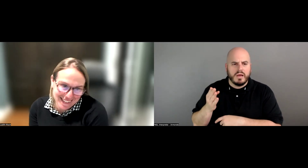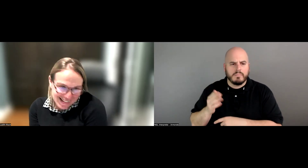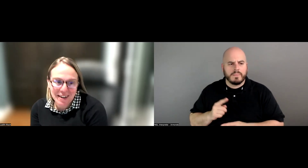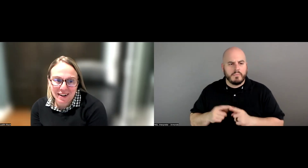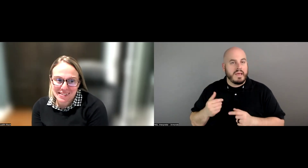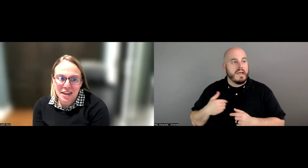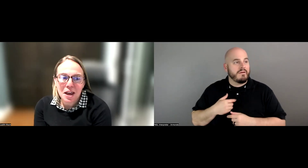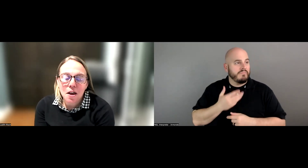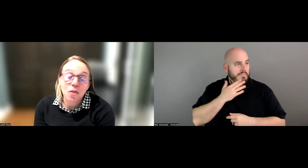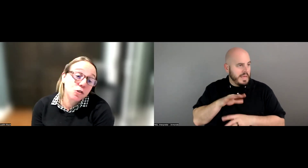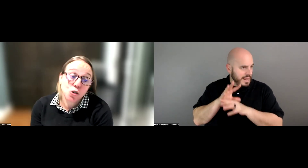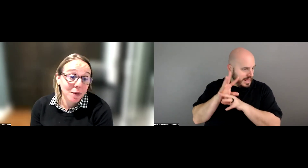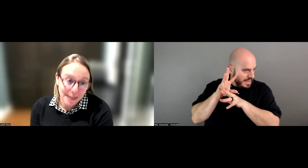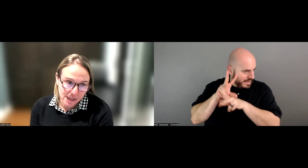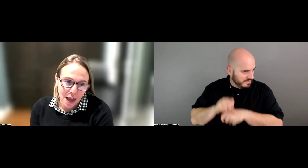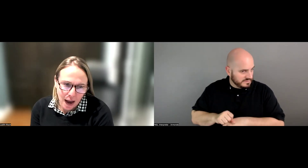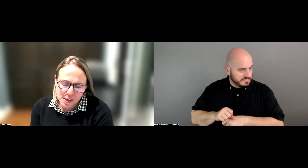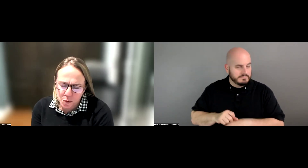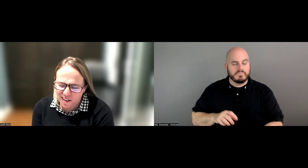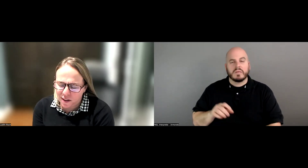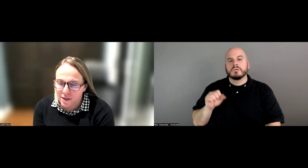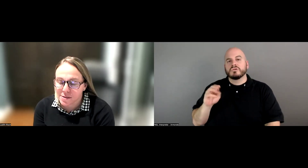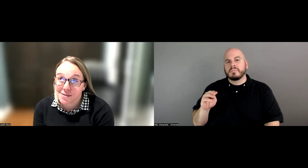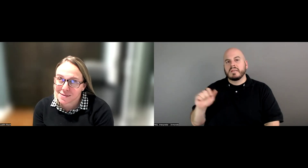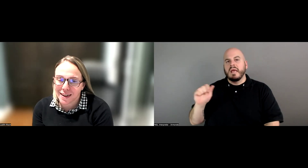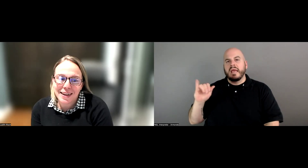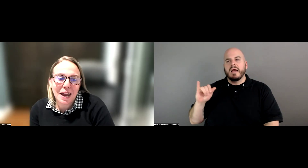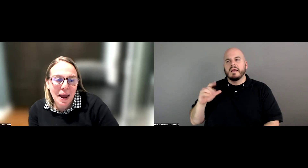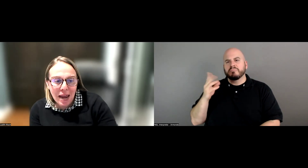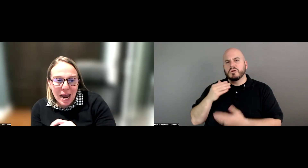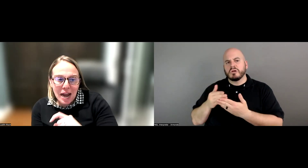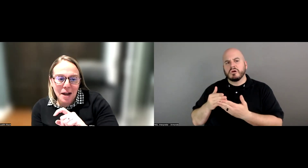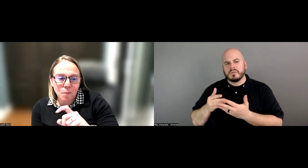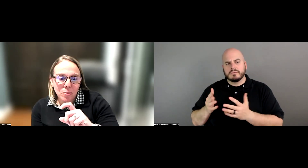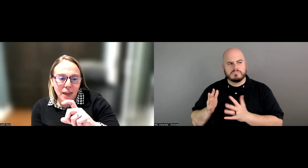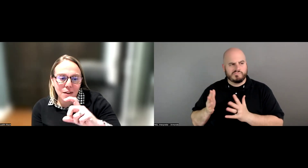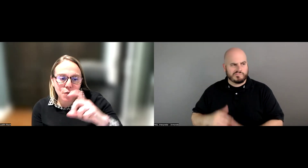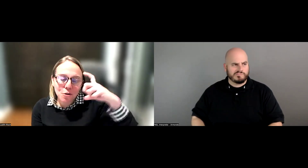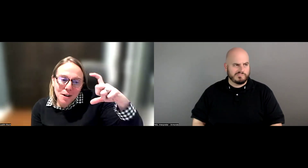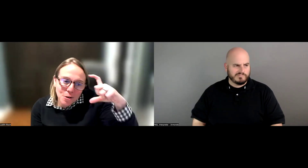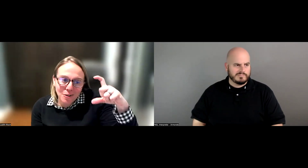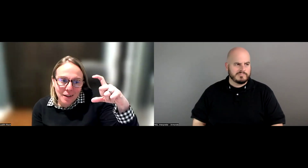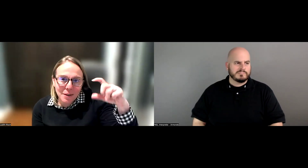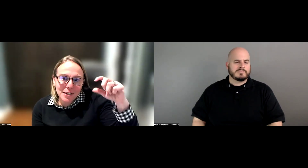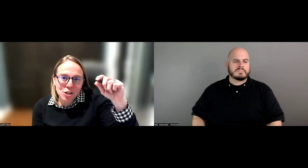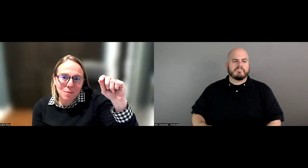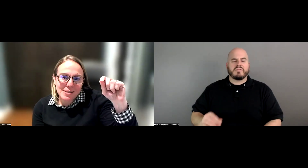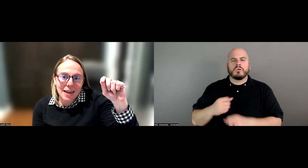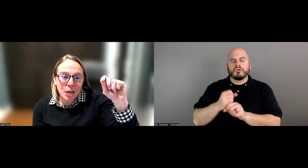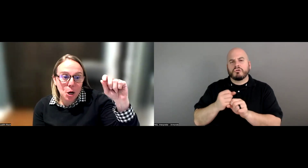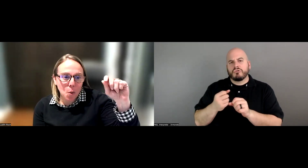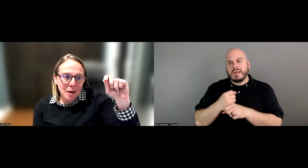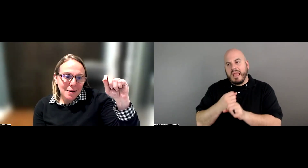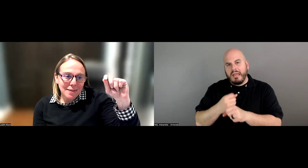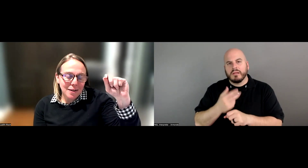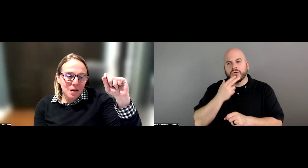habits, I'll say it nicely. The social media's AI is pretty good on this. I hate AI. If we create a cute little image and we